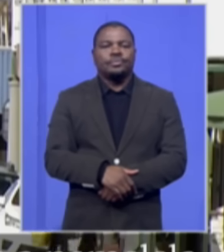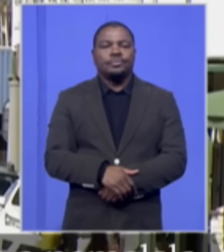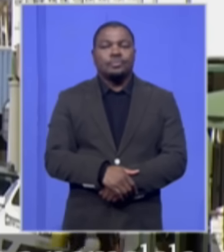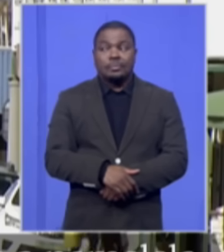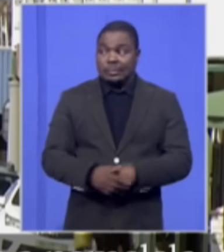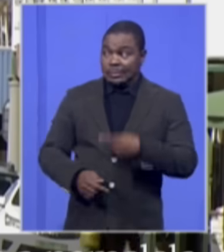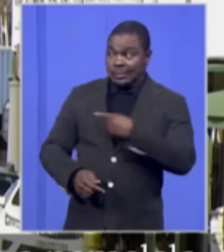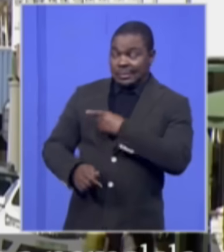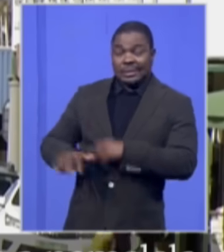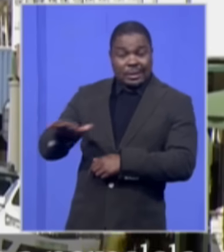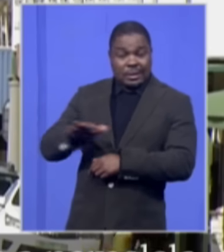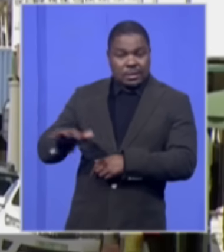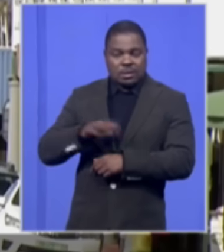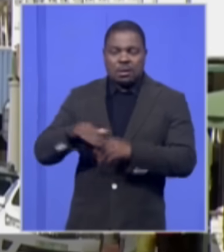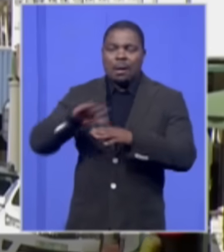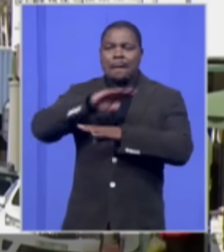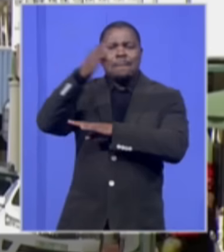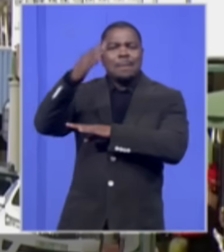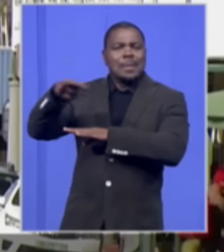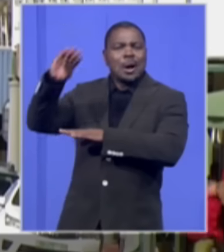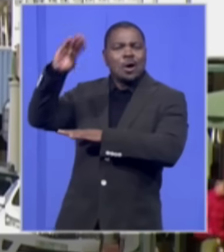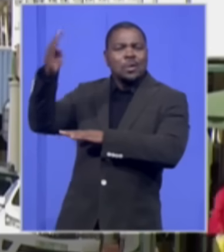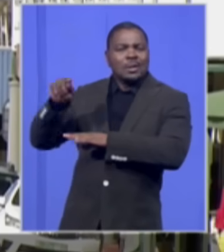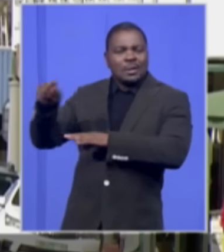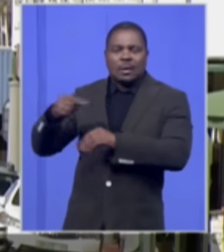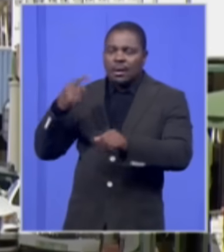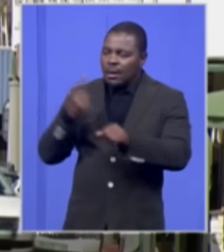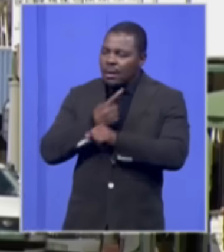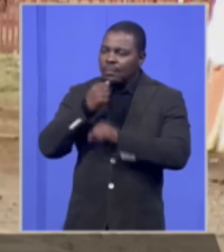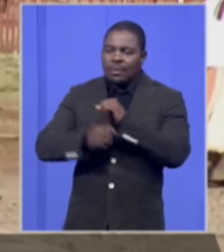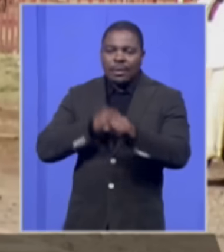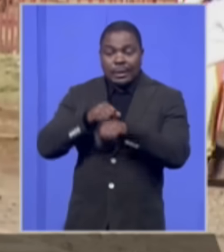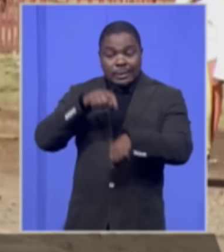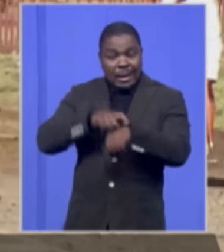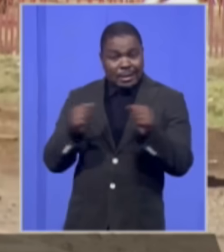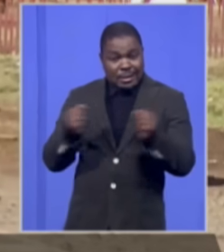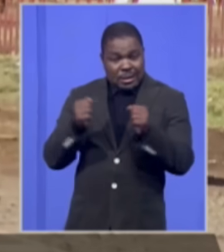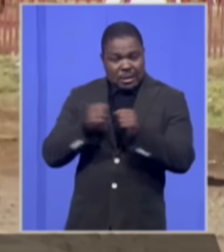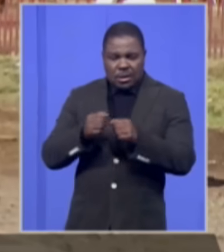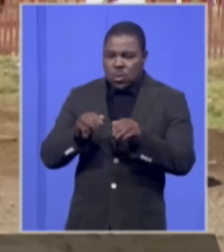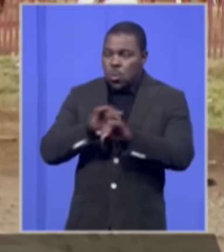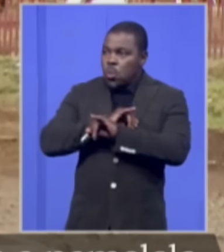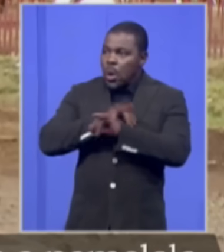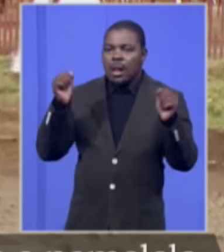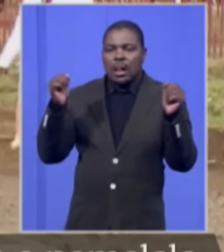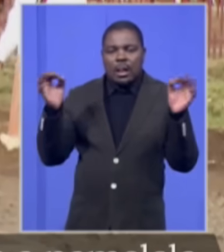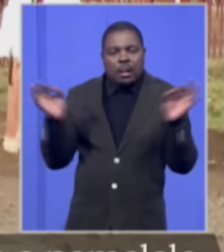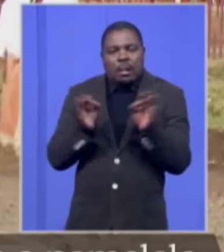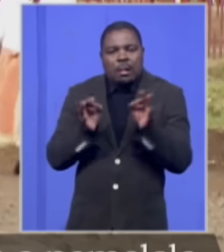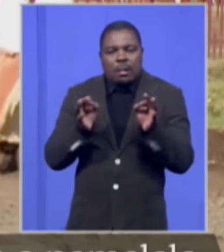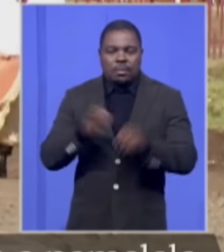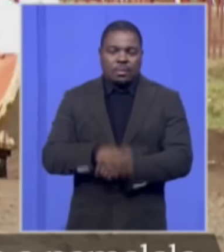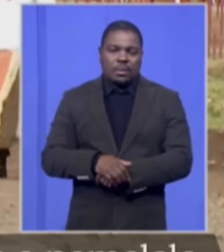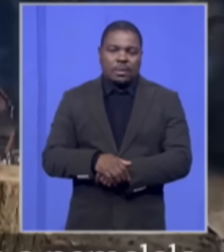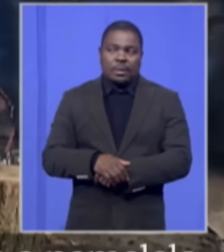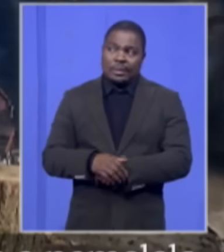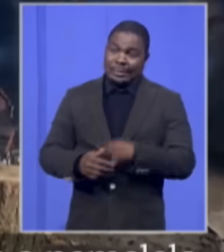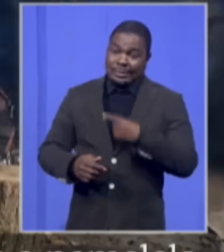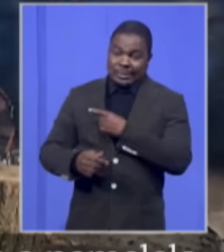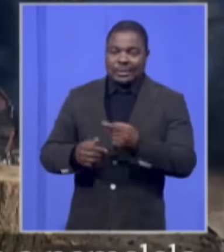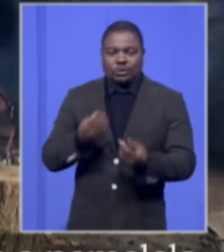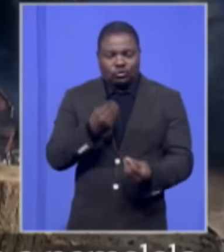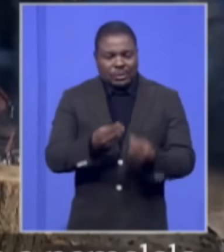Lefelo le farafarilwe ke dithaba. Ngwaga le ngwaga mariga a tonya ka tsela yeo e sa tlwaelegego. Maemo a